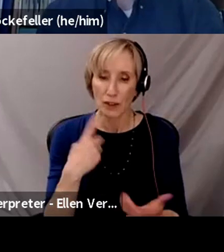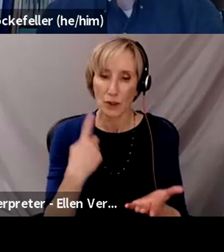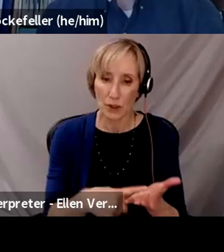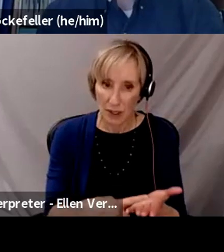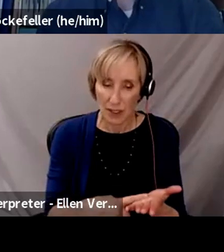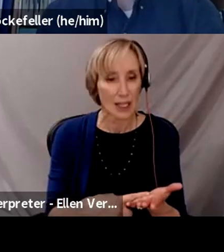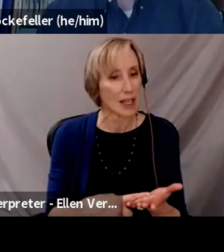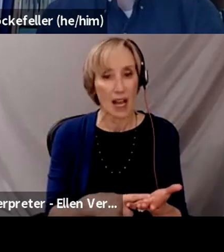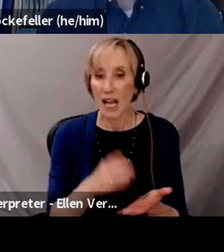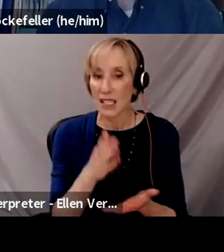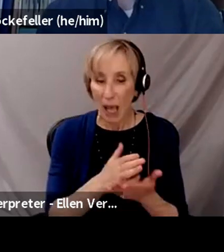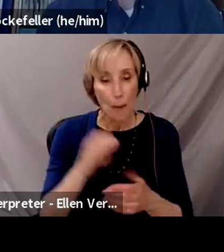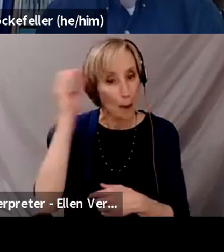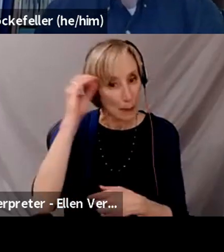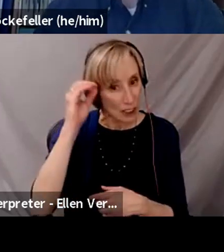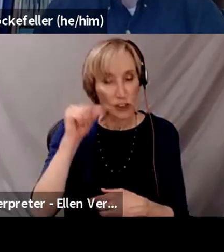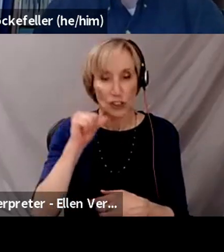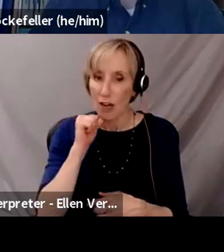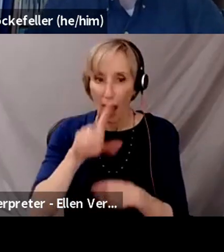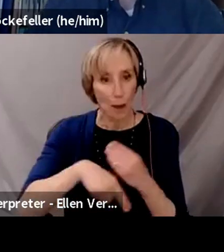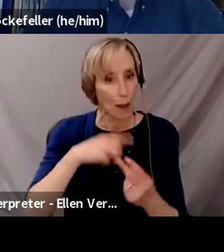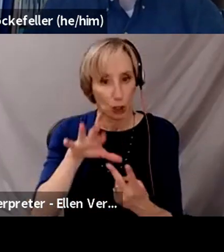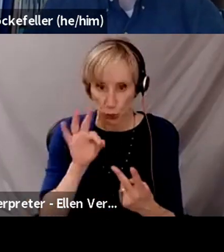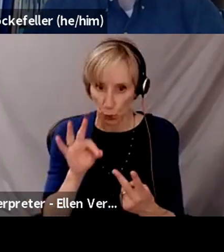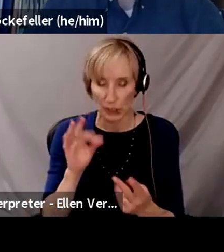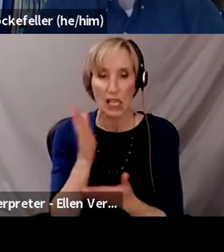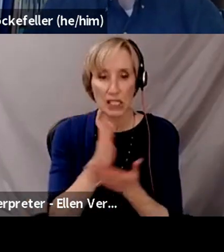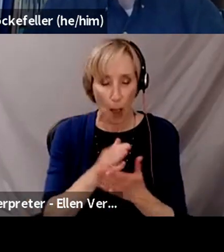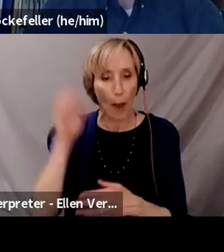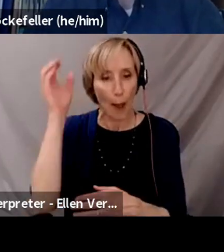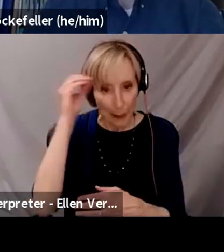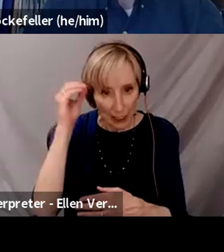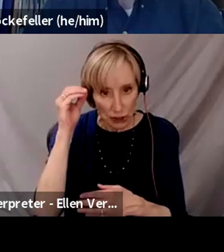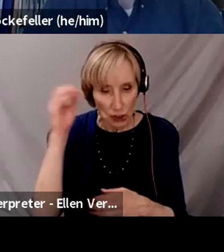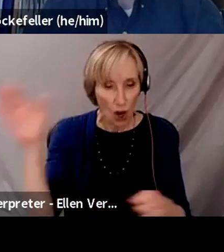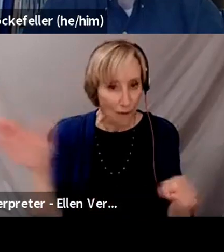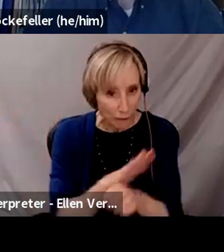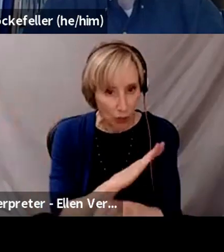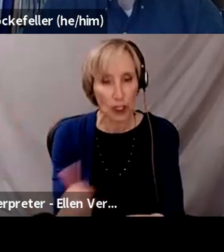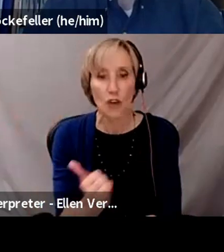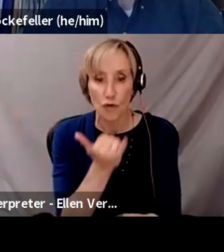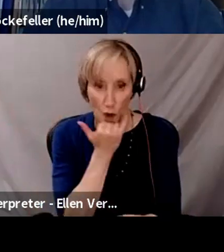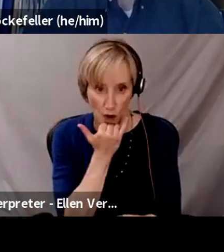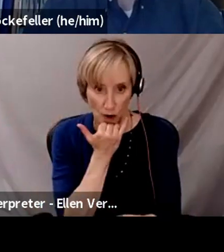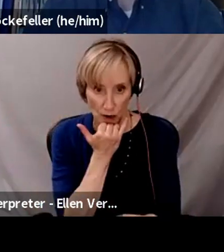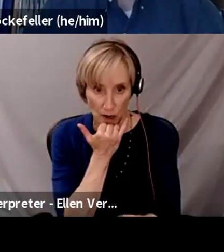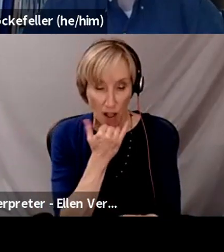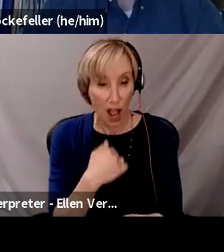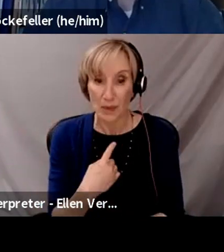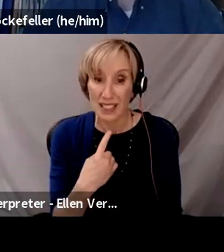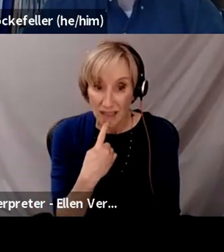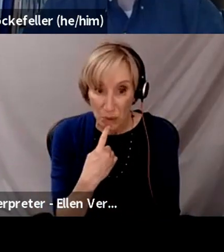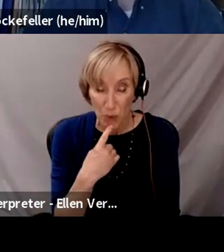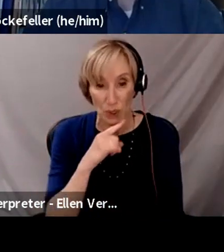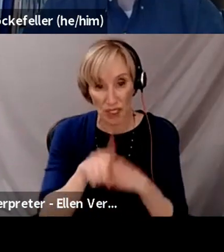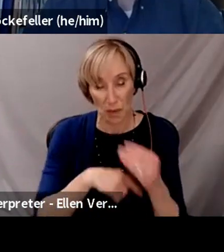to believe. I hope that made sense, but it is something that very much comes up for me. And it is disappointing that J.K. Rowling feels that way,